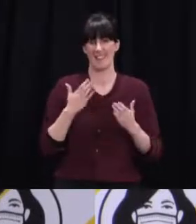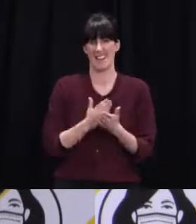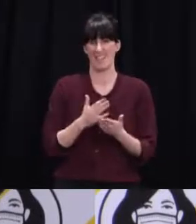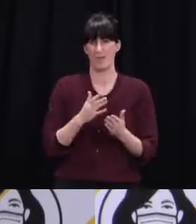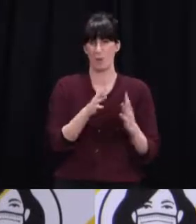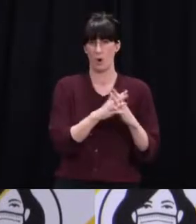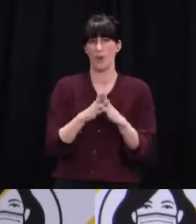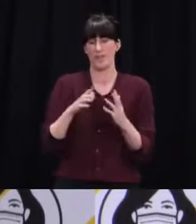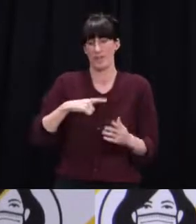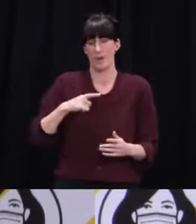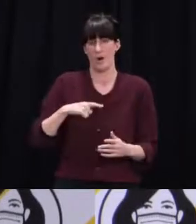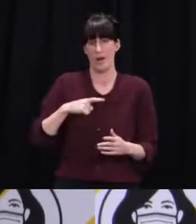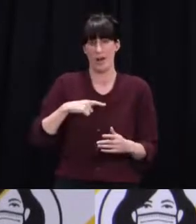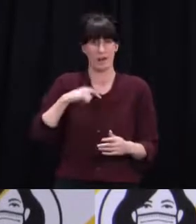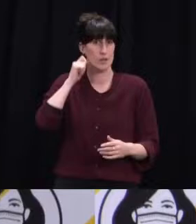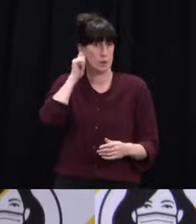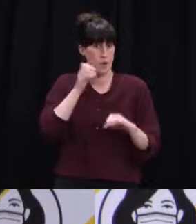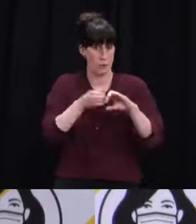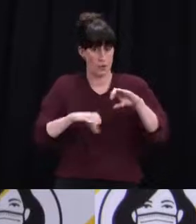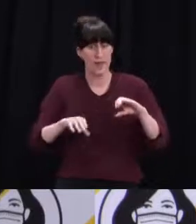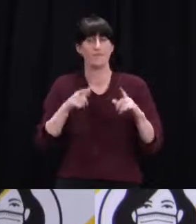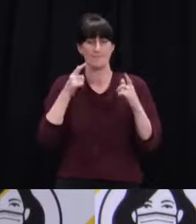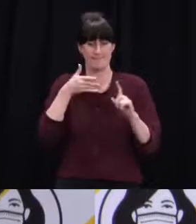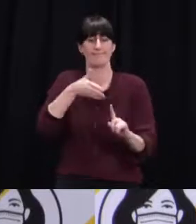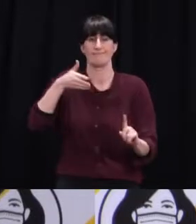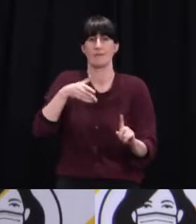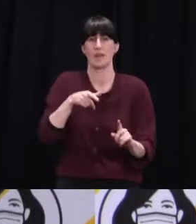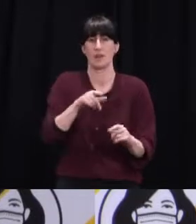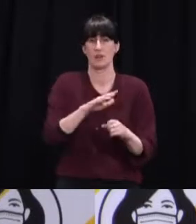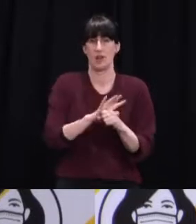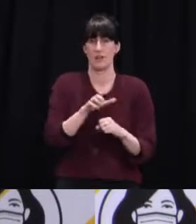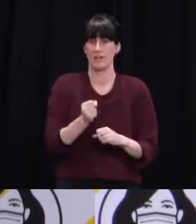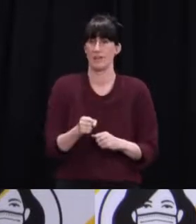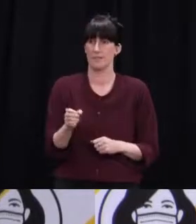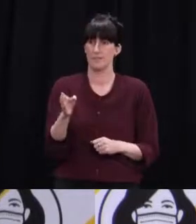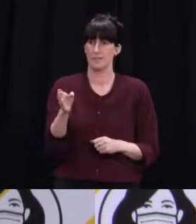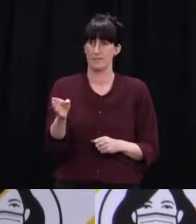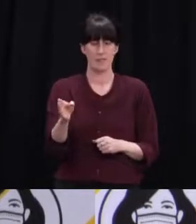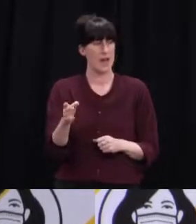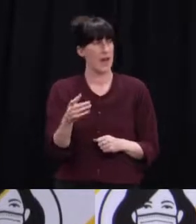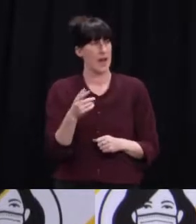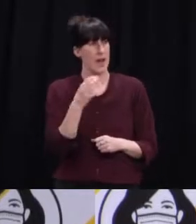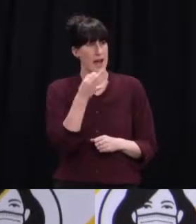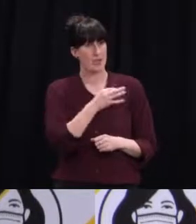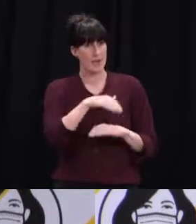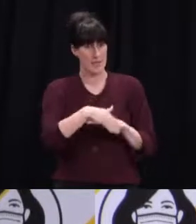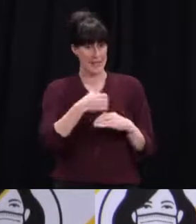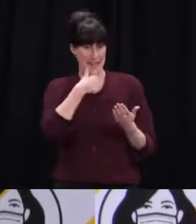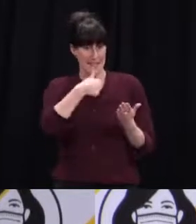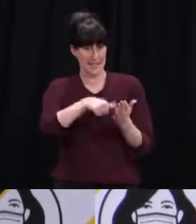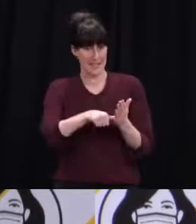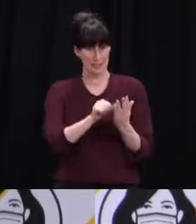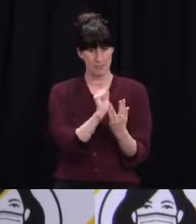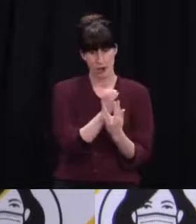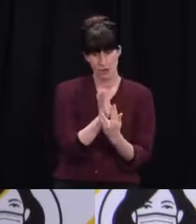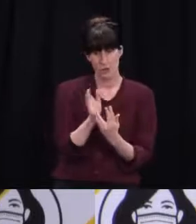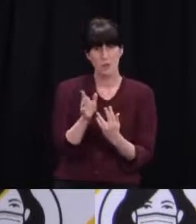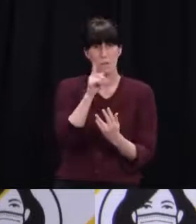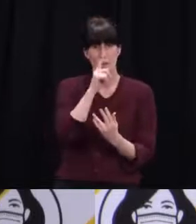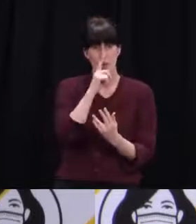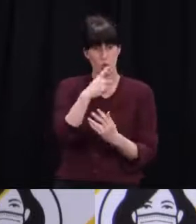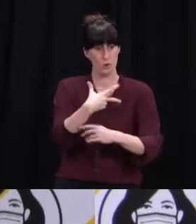Warkworth that is likely to explain the positive wastewater there. Sorry. We'll come to Jane and then Joe. At what point was the decision